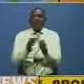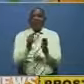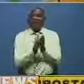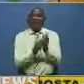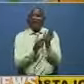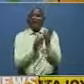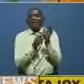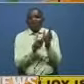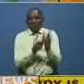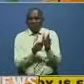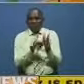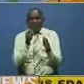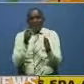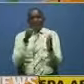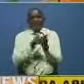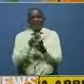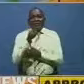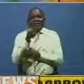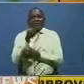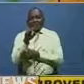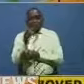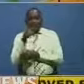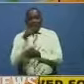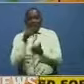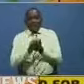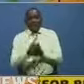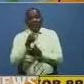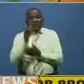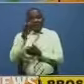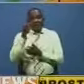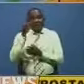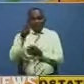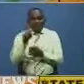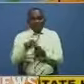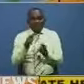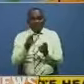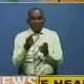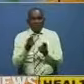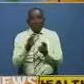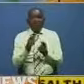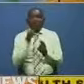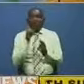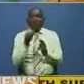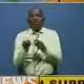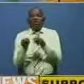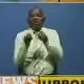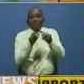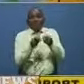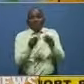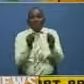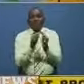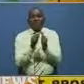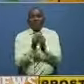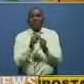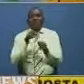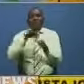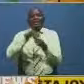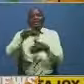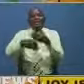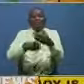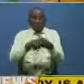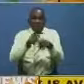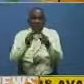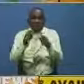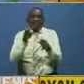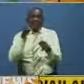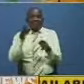a certain hostility against the NDC. He said the EC was to be a neutral arbiter in terms of the electoral process, but